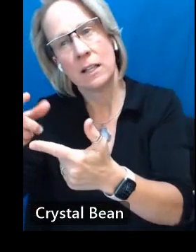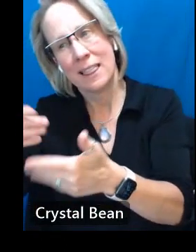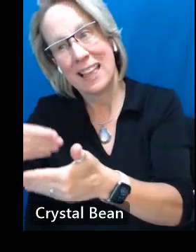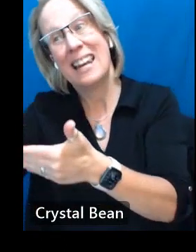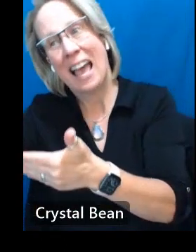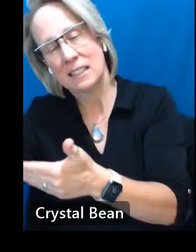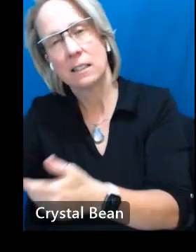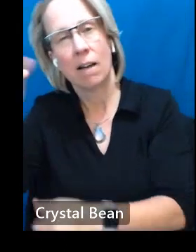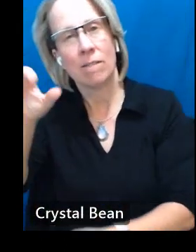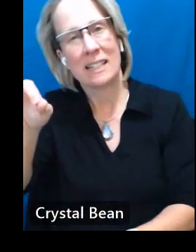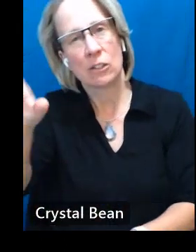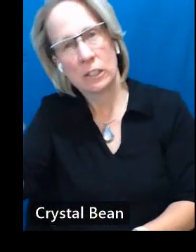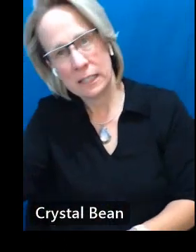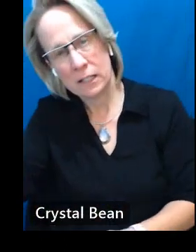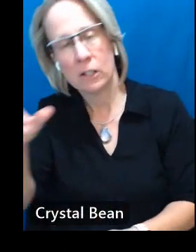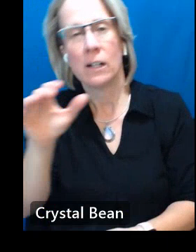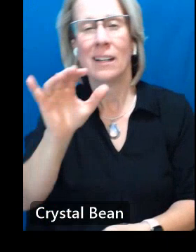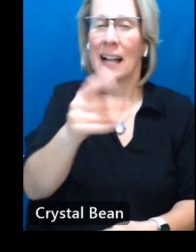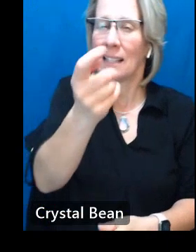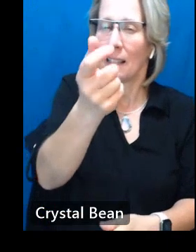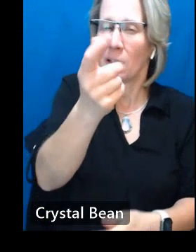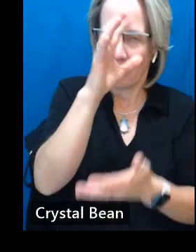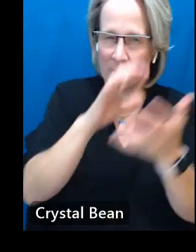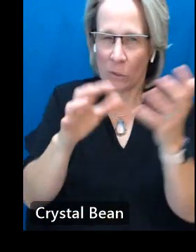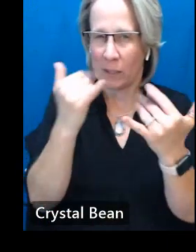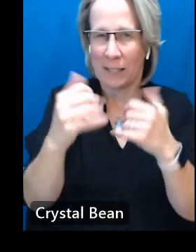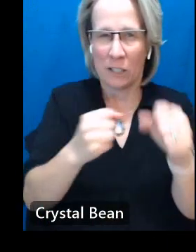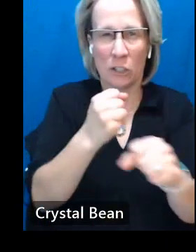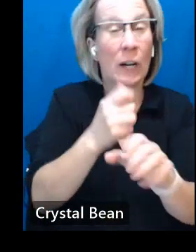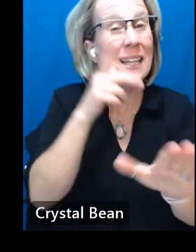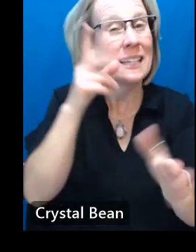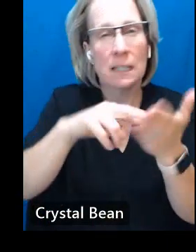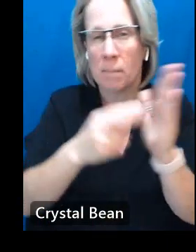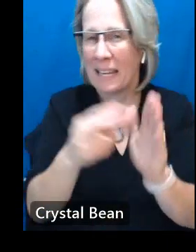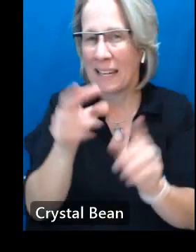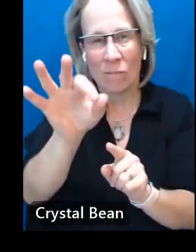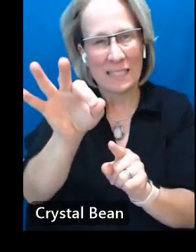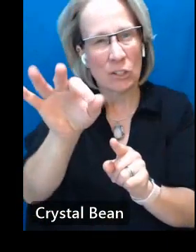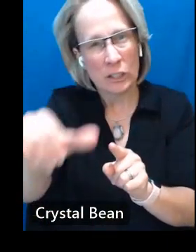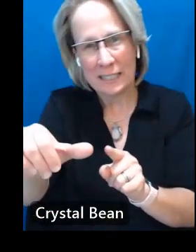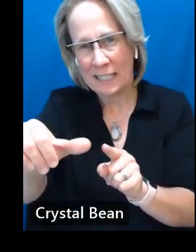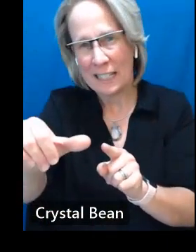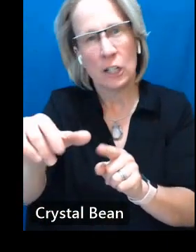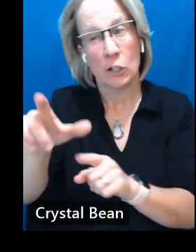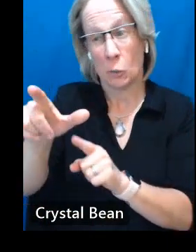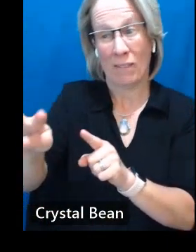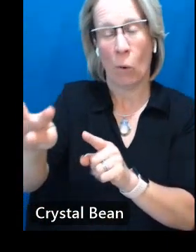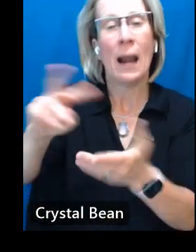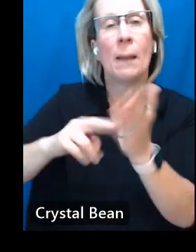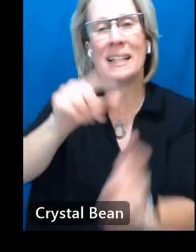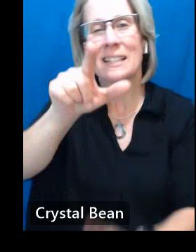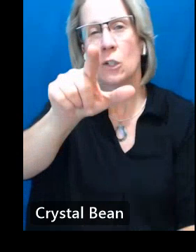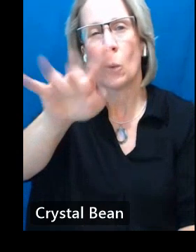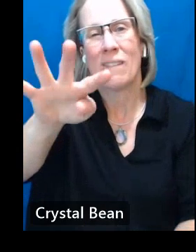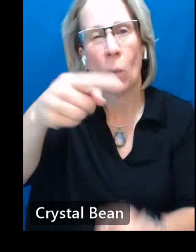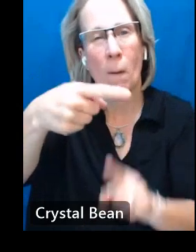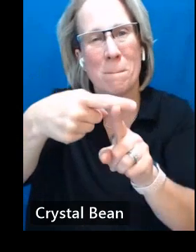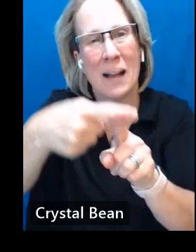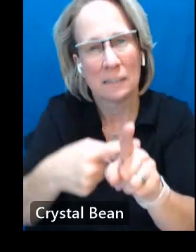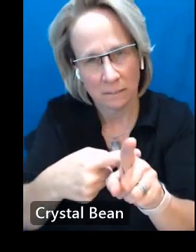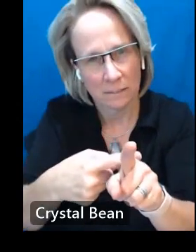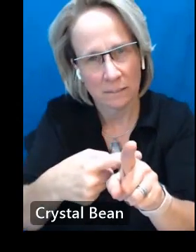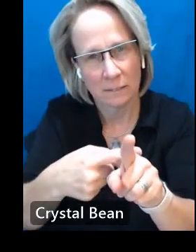year because that 24 on the end does not mean fiscal year 24, it means 24 months. Although that's also confusing because it's not